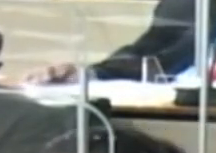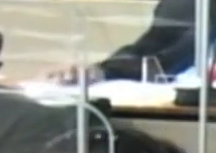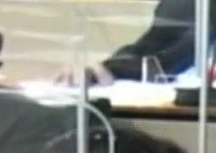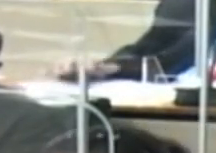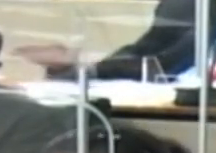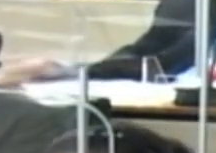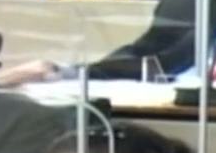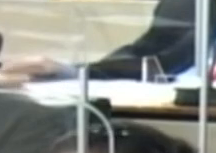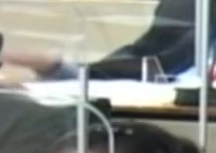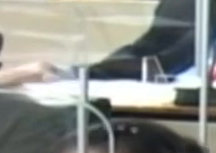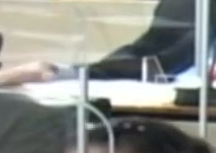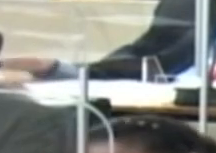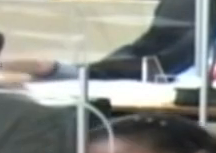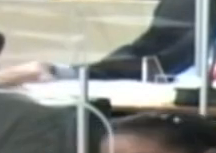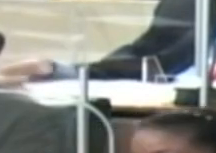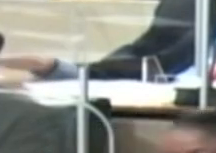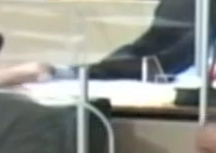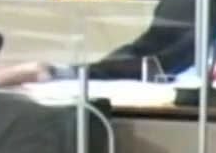Speaker,